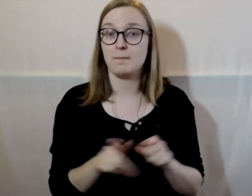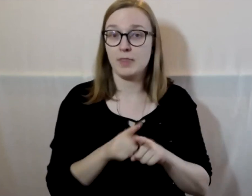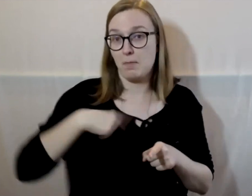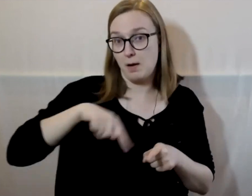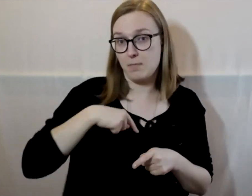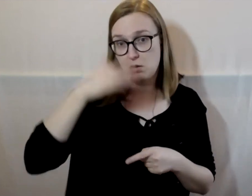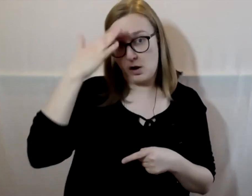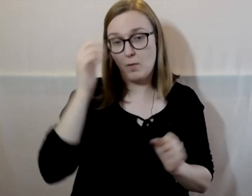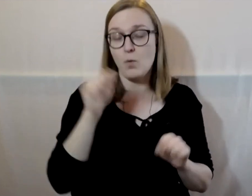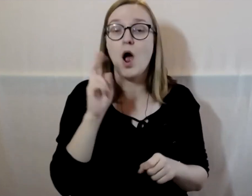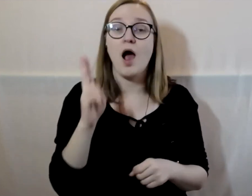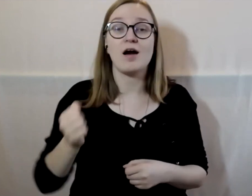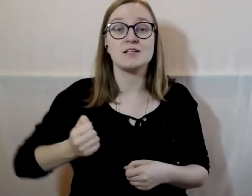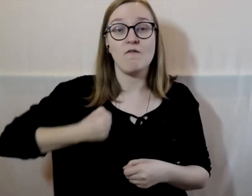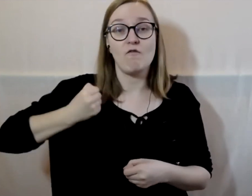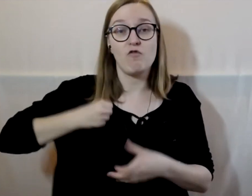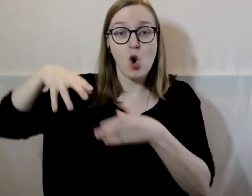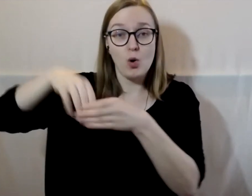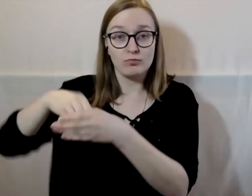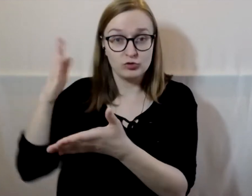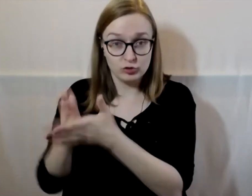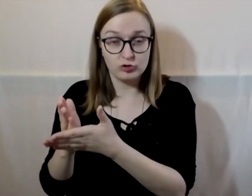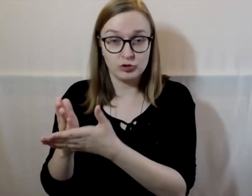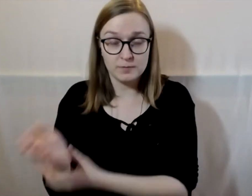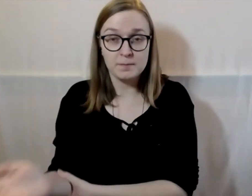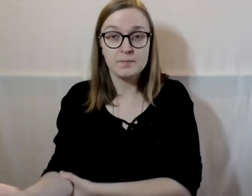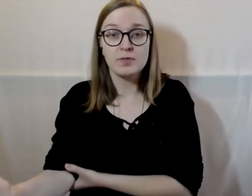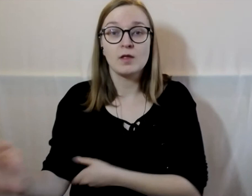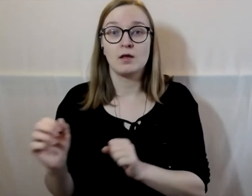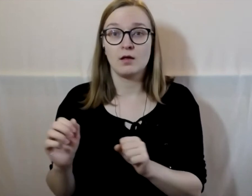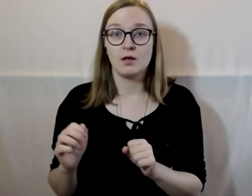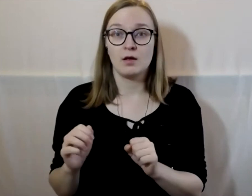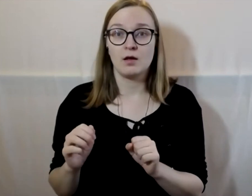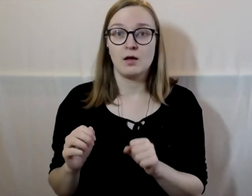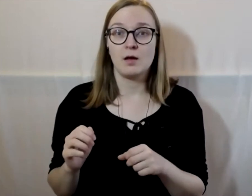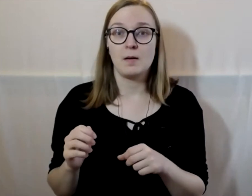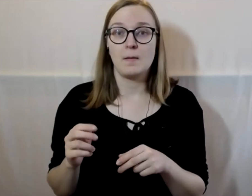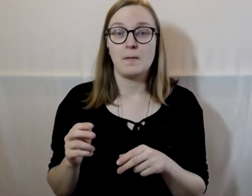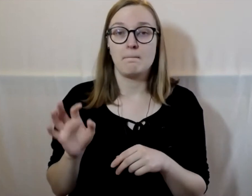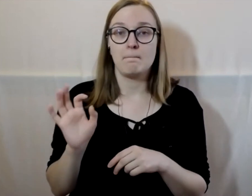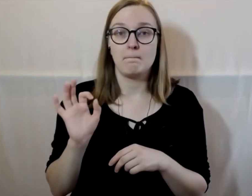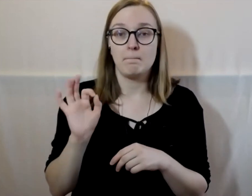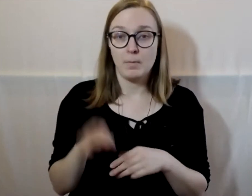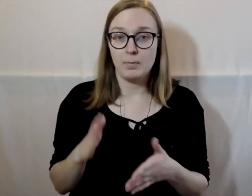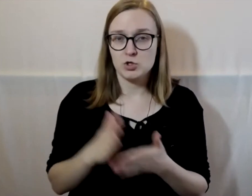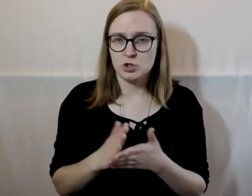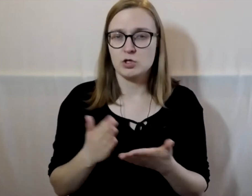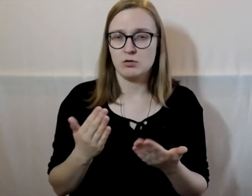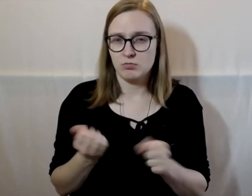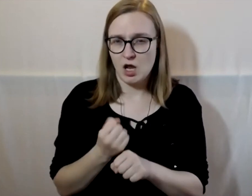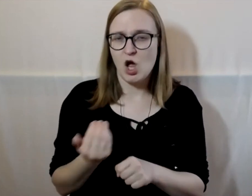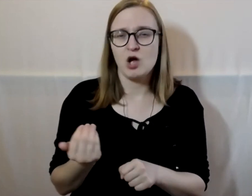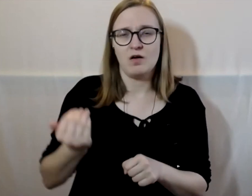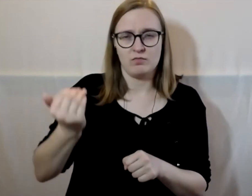servants, they quit their profession quite early. And there was an idea in Lithuania that they should